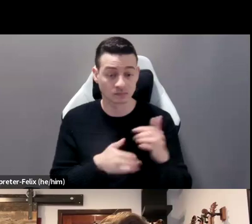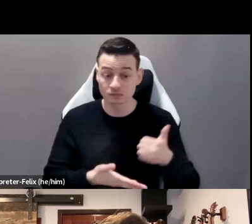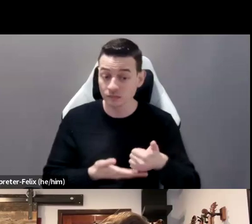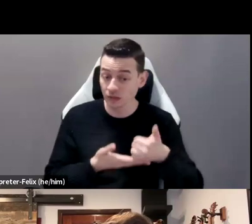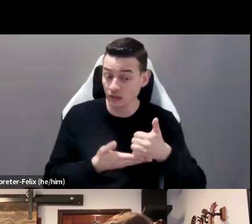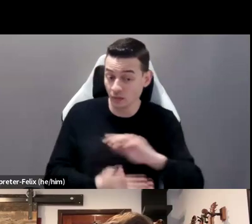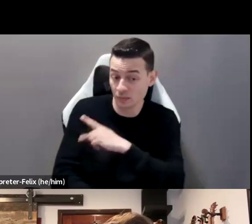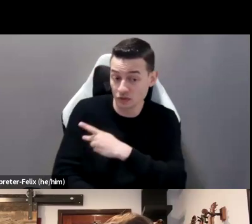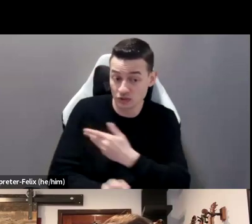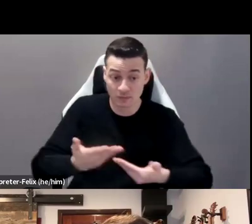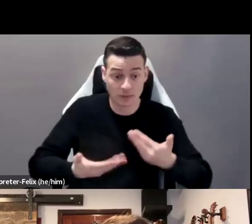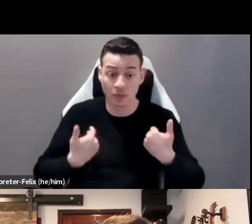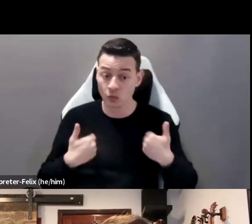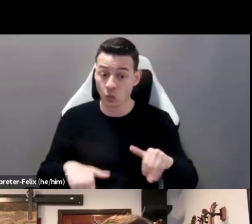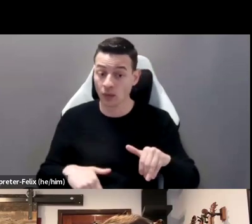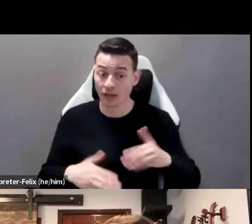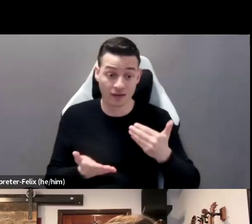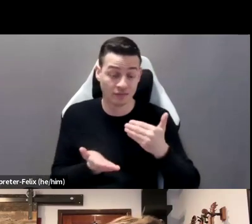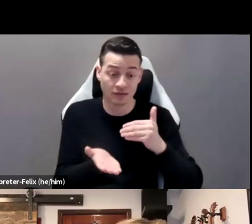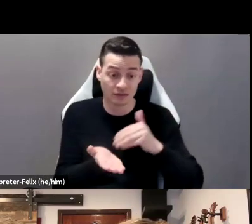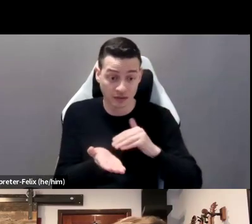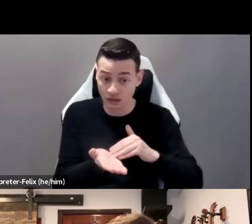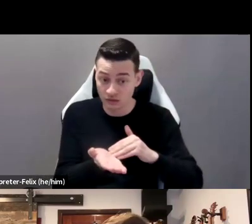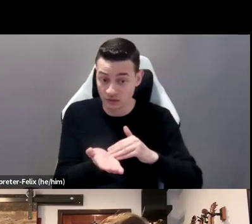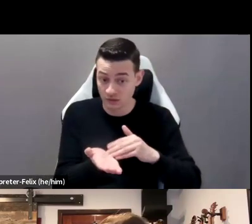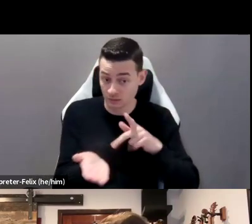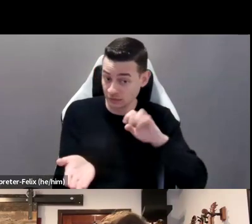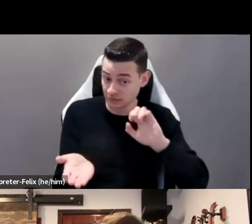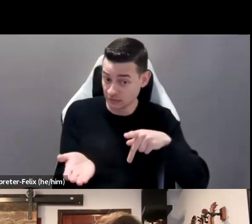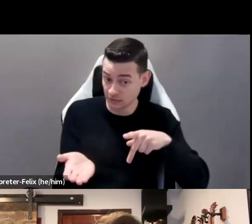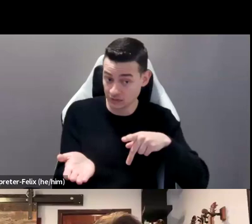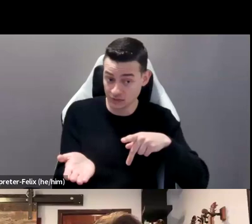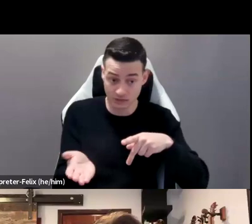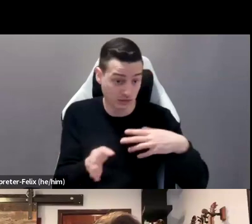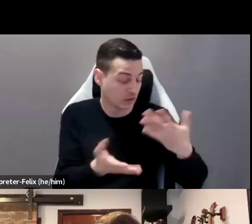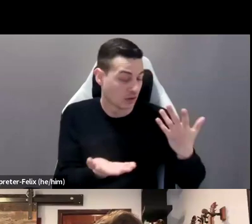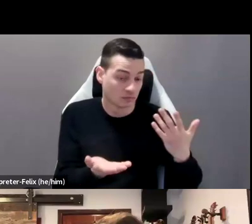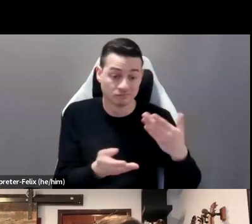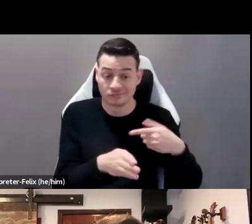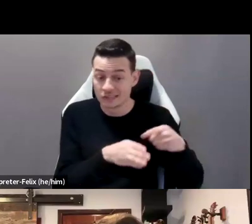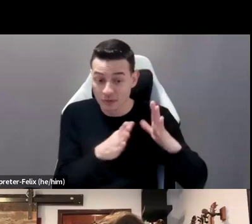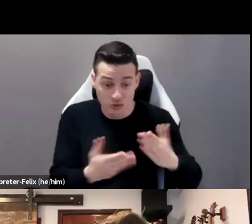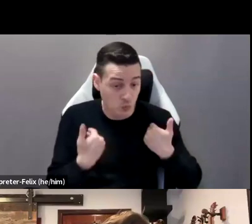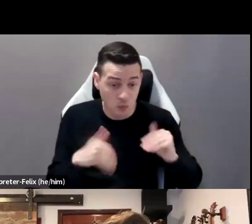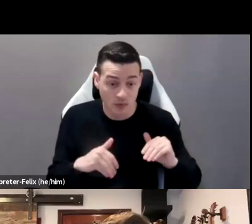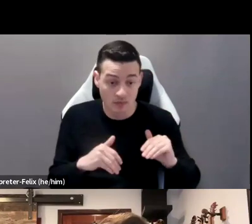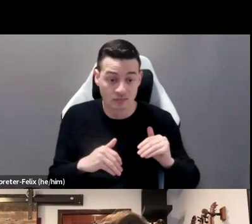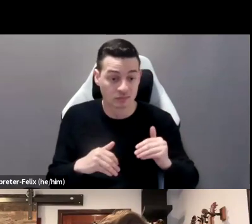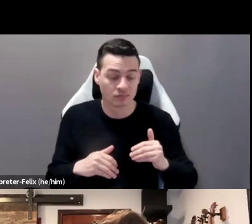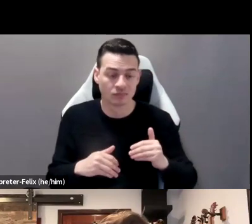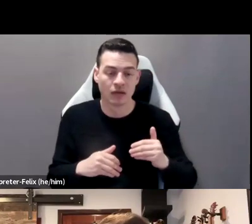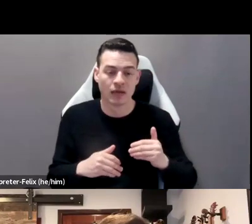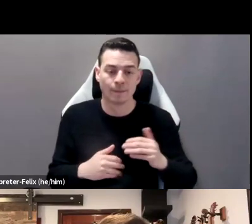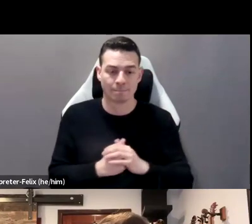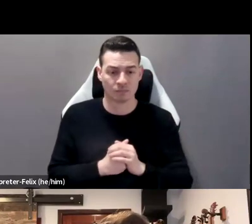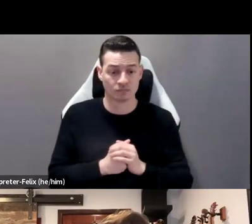care providers, to individuals who've, for lack of better terms, been vetted to be affirming, either knowledgeable